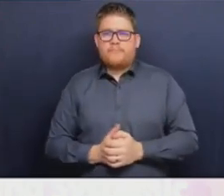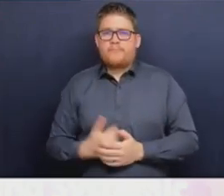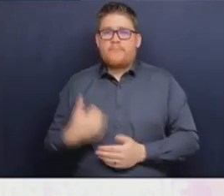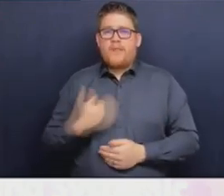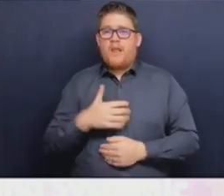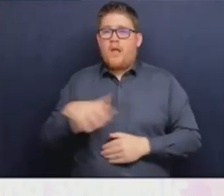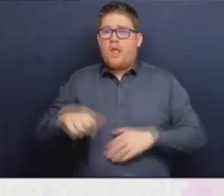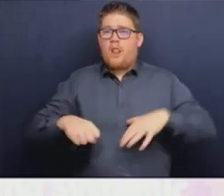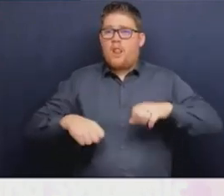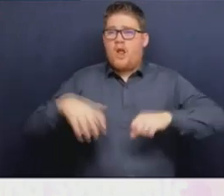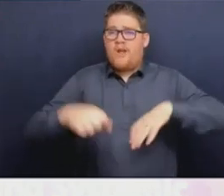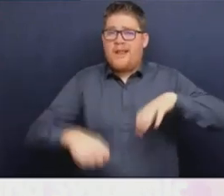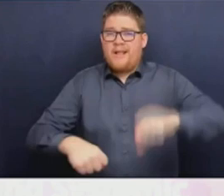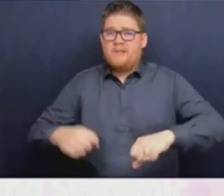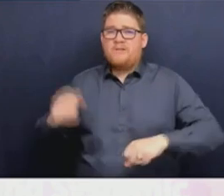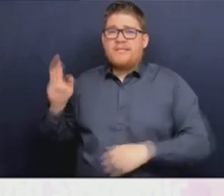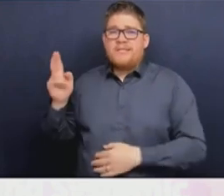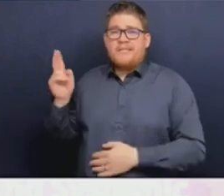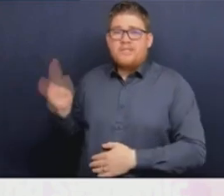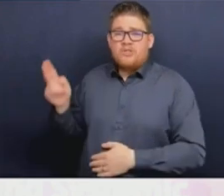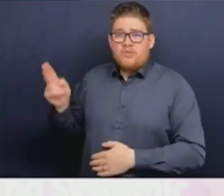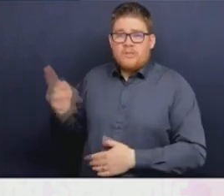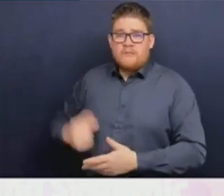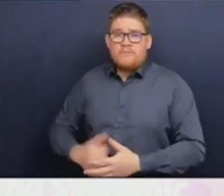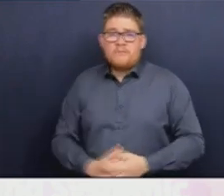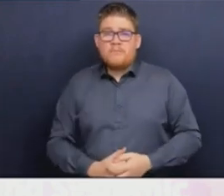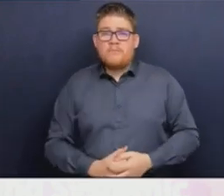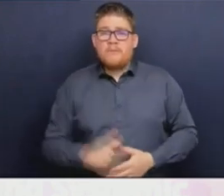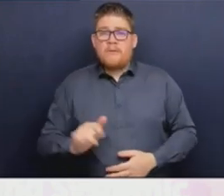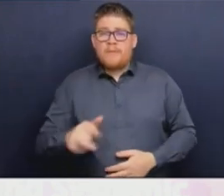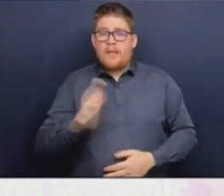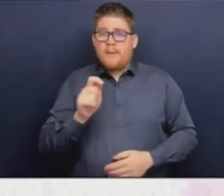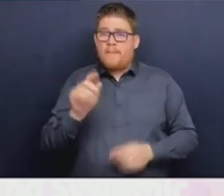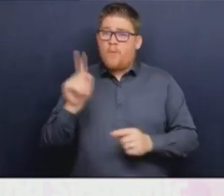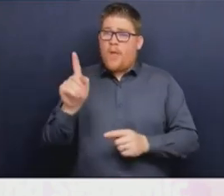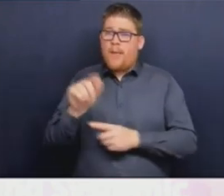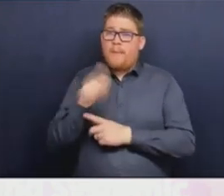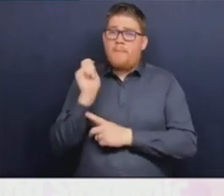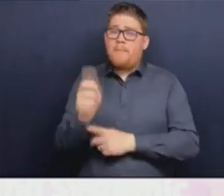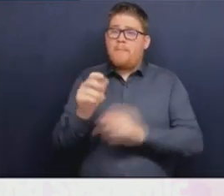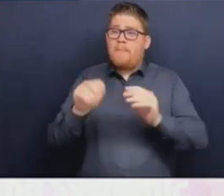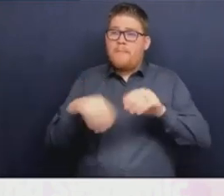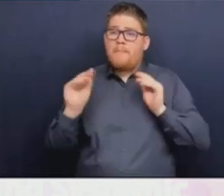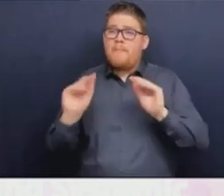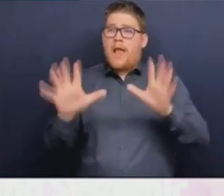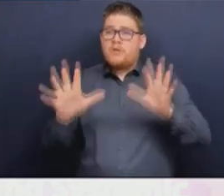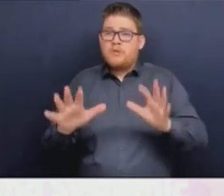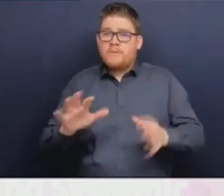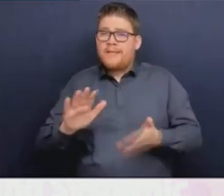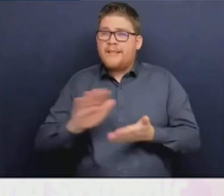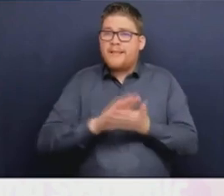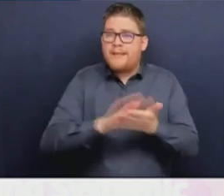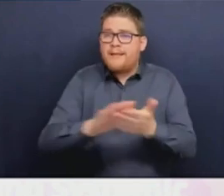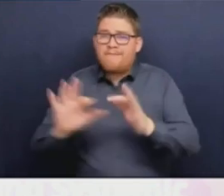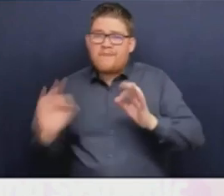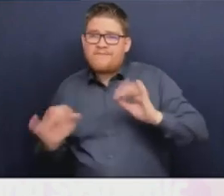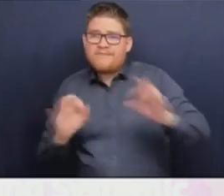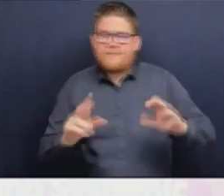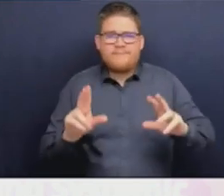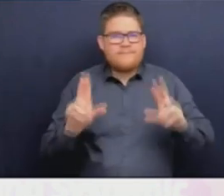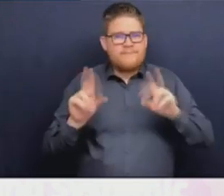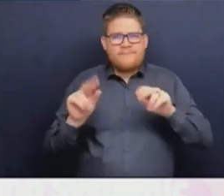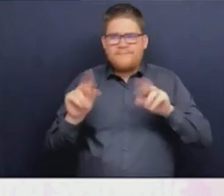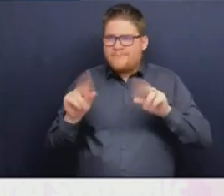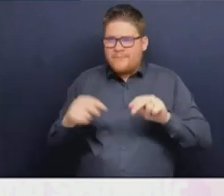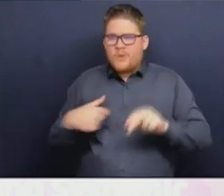won't be able to do that with one swing of the bat. We will have to do that by focusing on a range of component parts. The Declaration Act